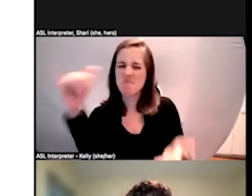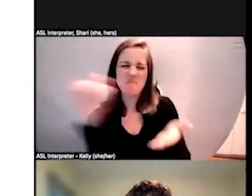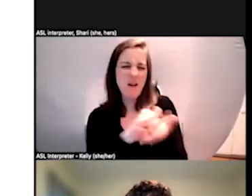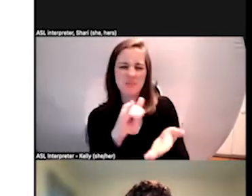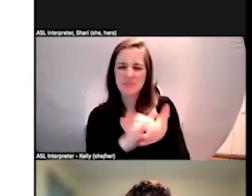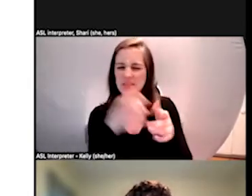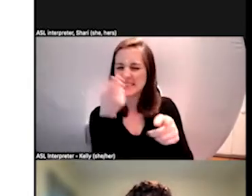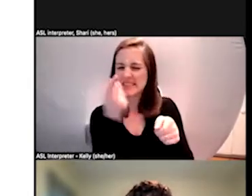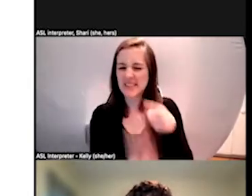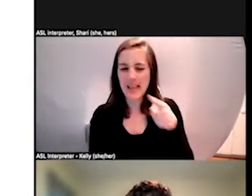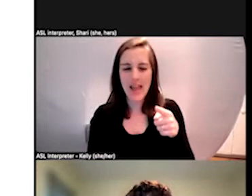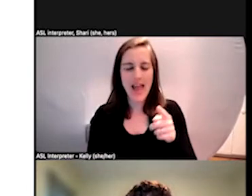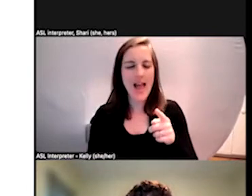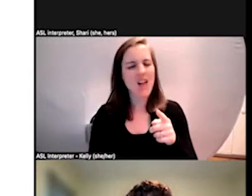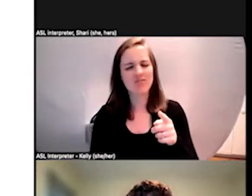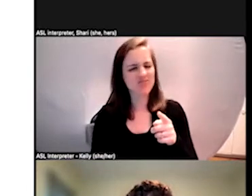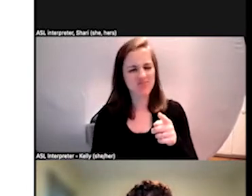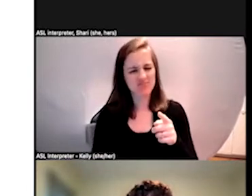Very